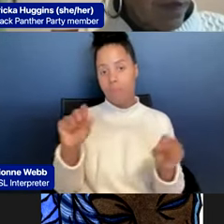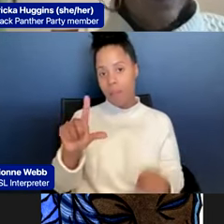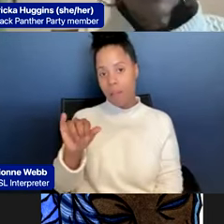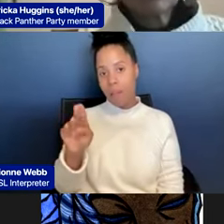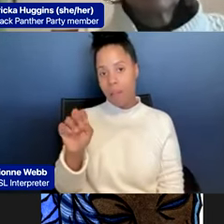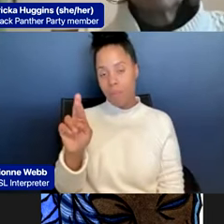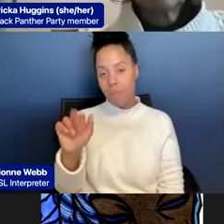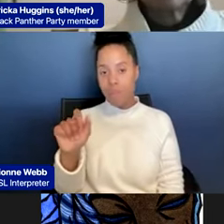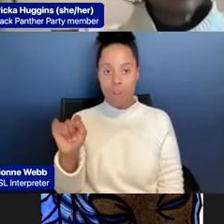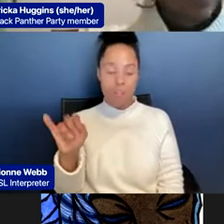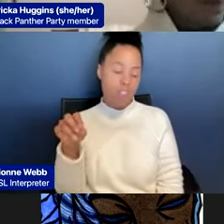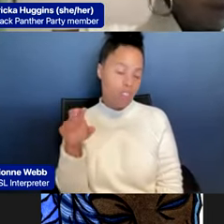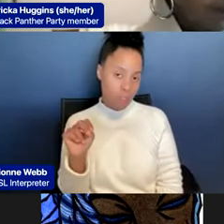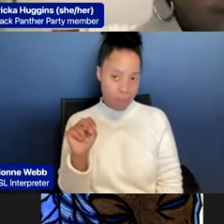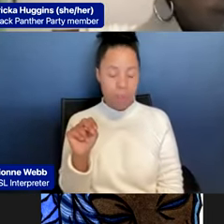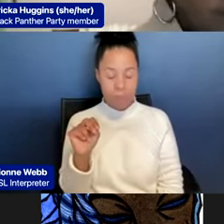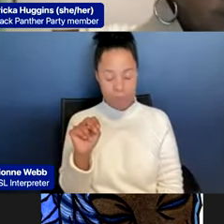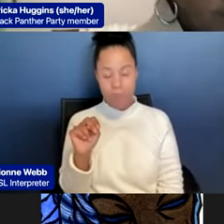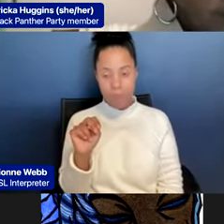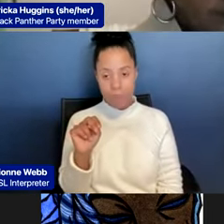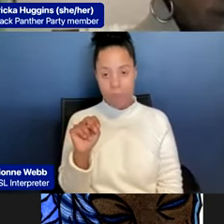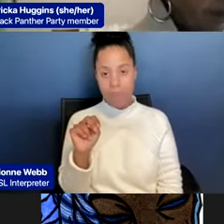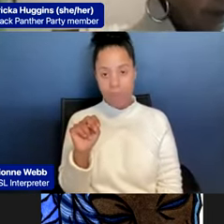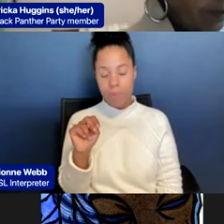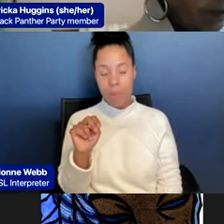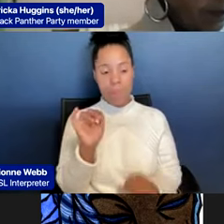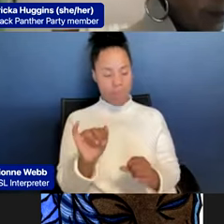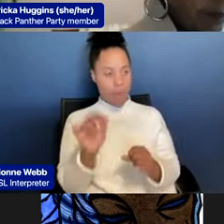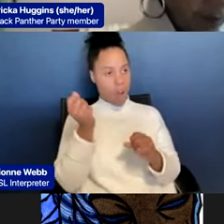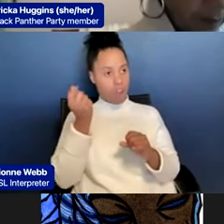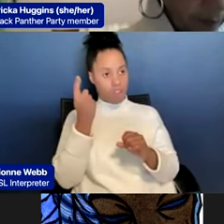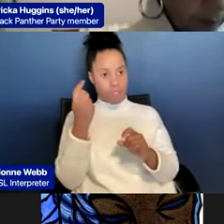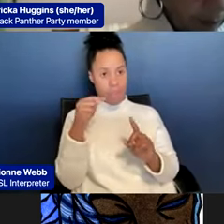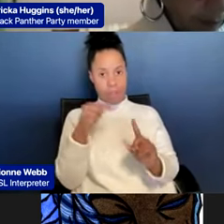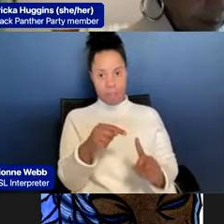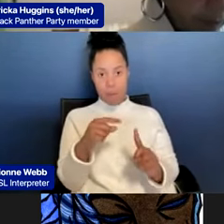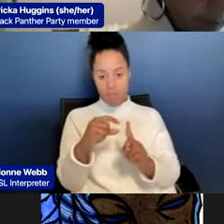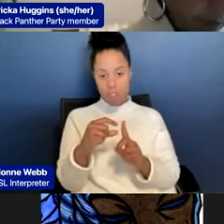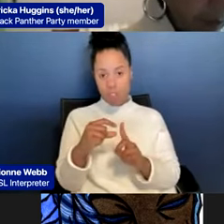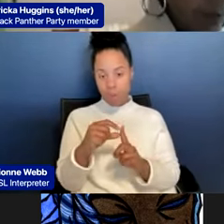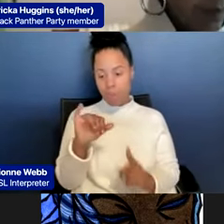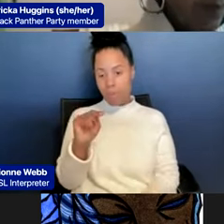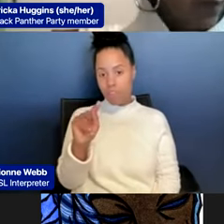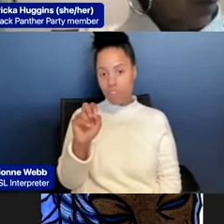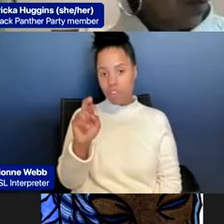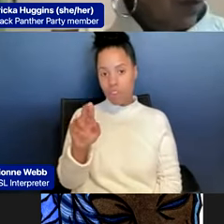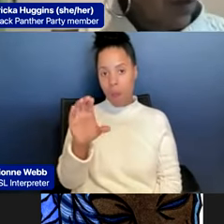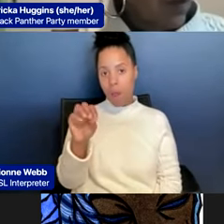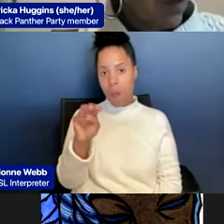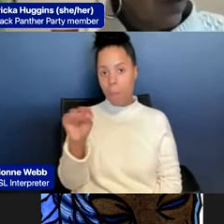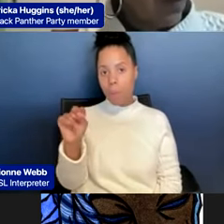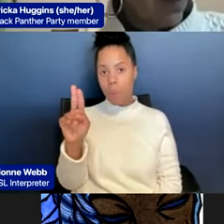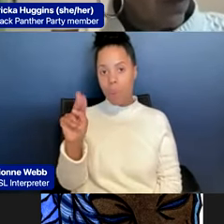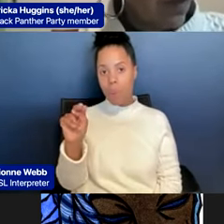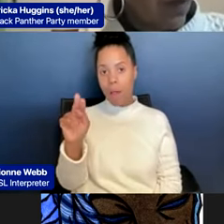In all of our understanding of intercommunalism, I do want to focus on three key points